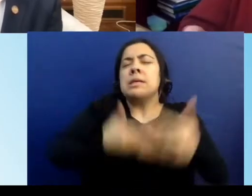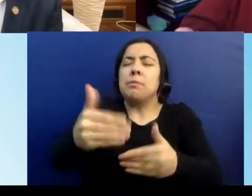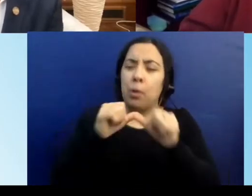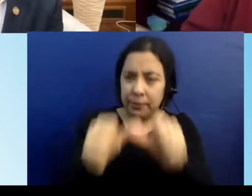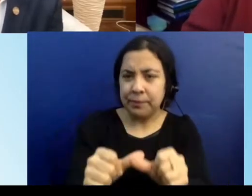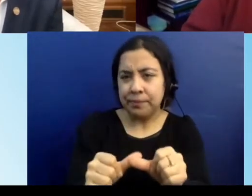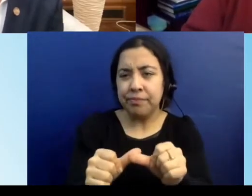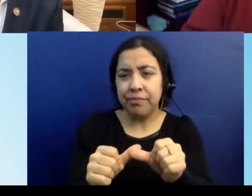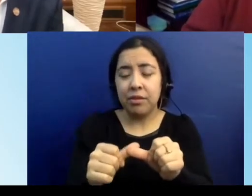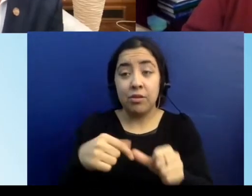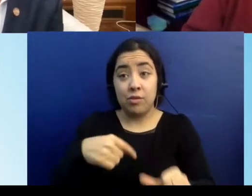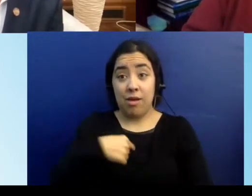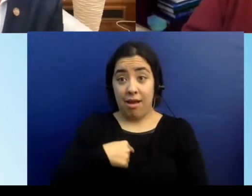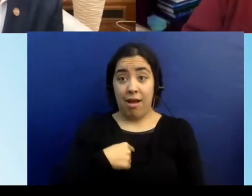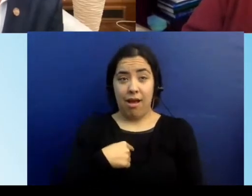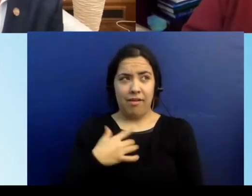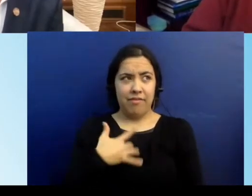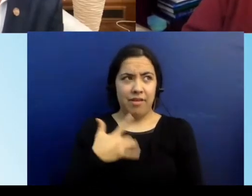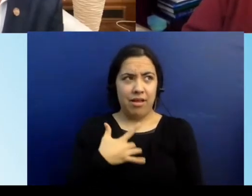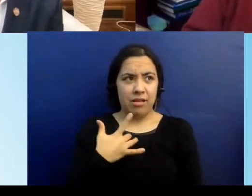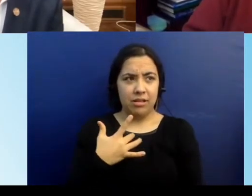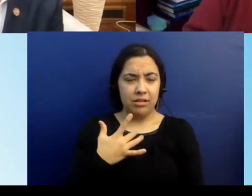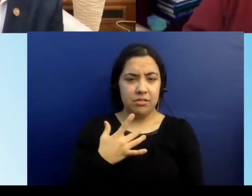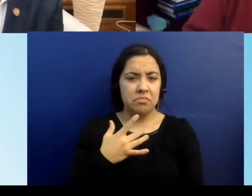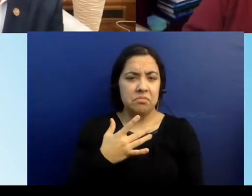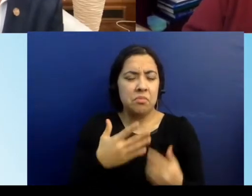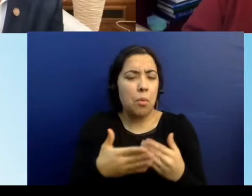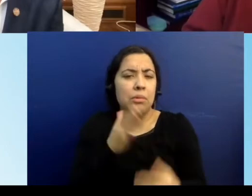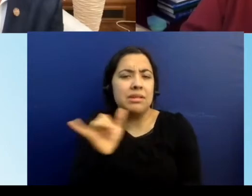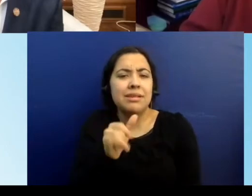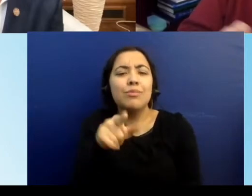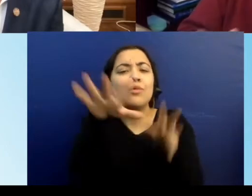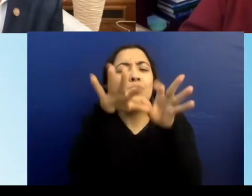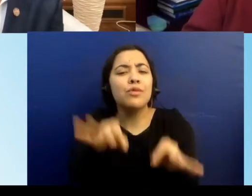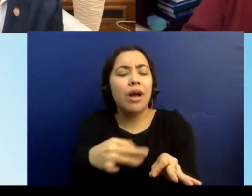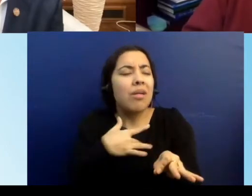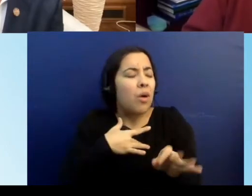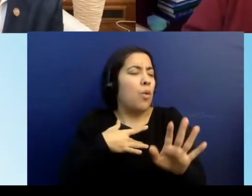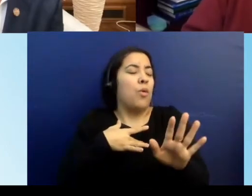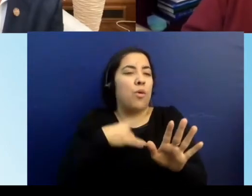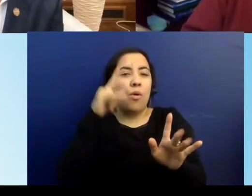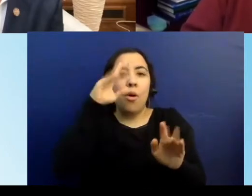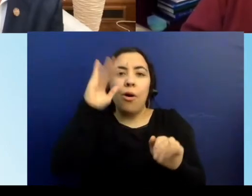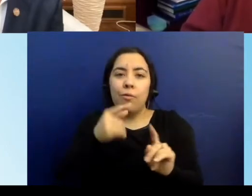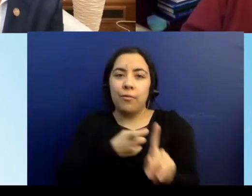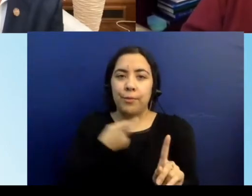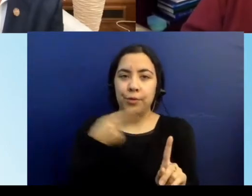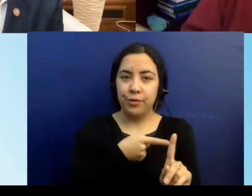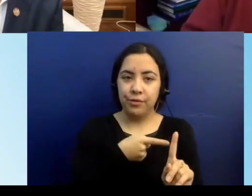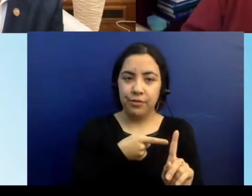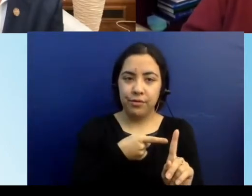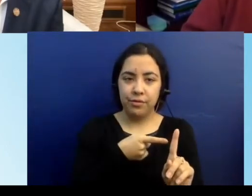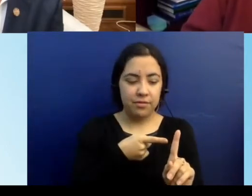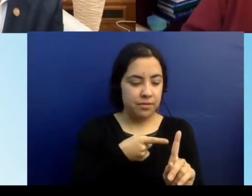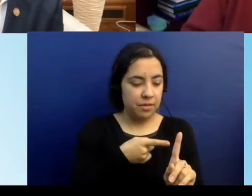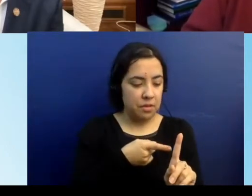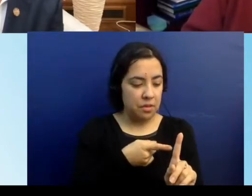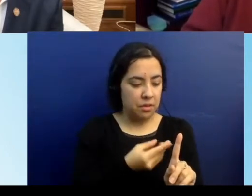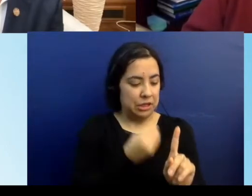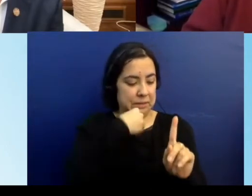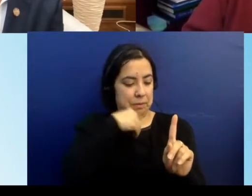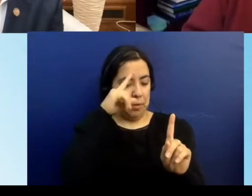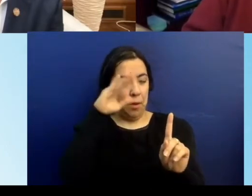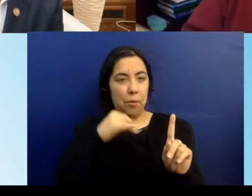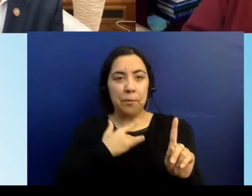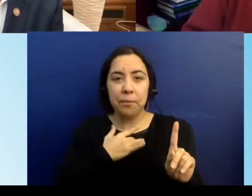that feeling like you're describing of hope that came from her. And then I'll just add to that, that I don't think there was